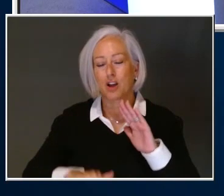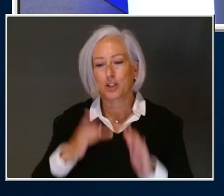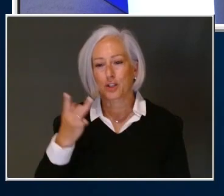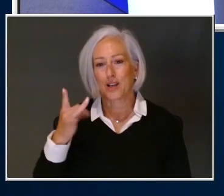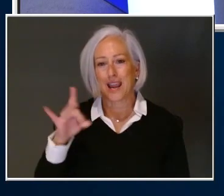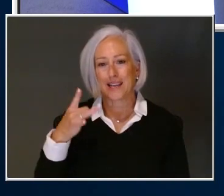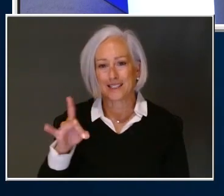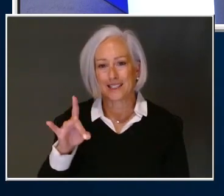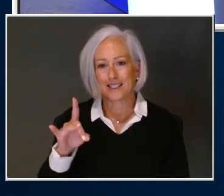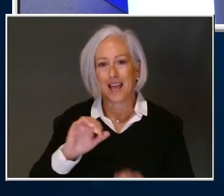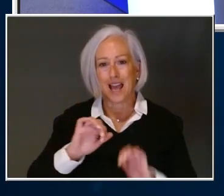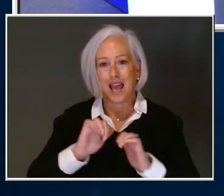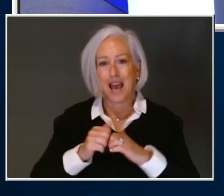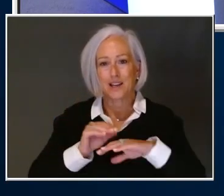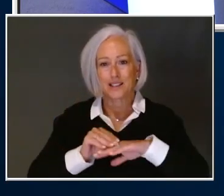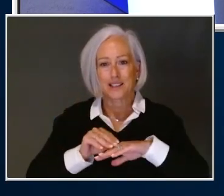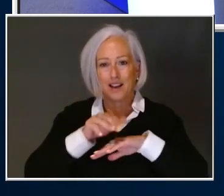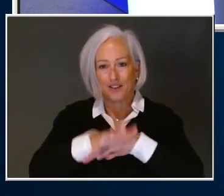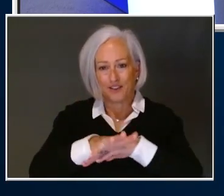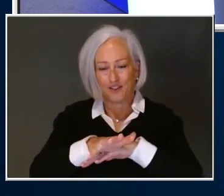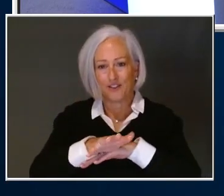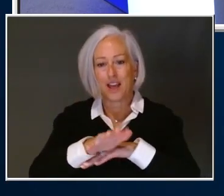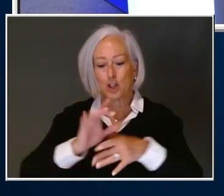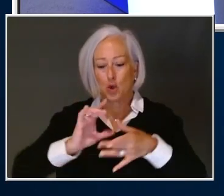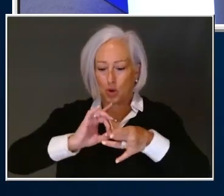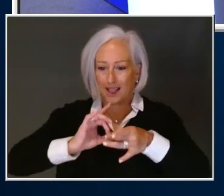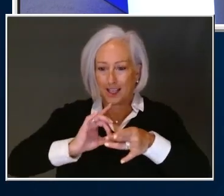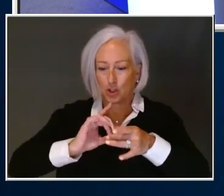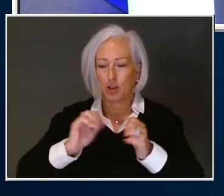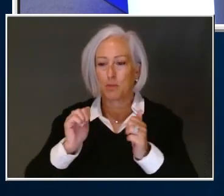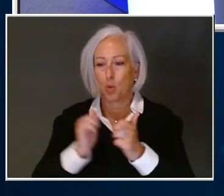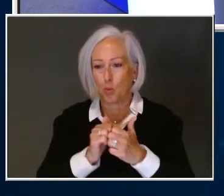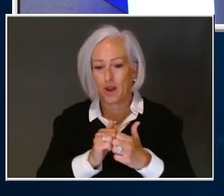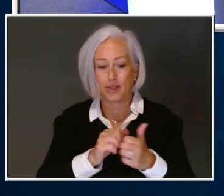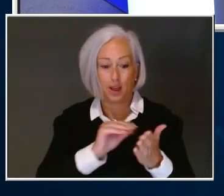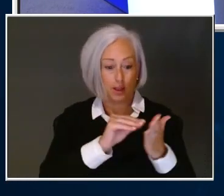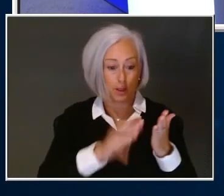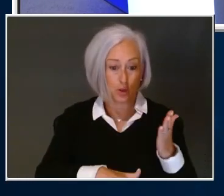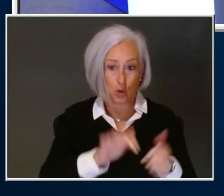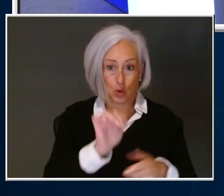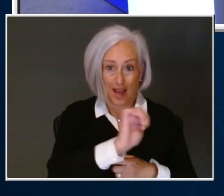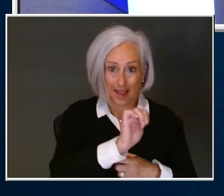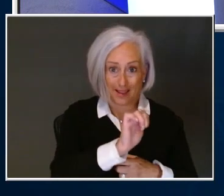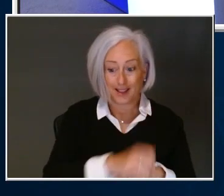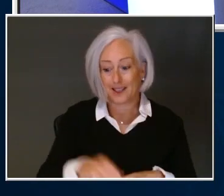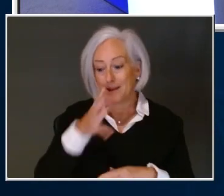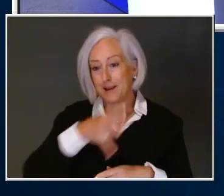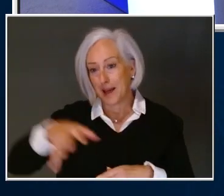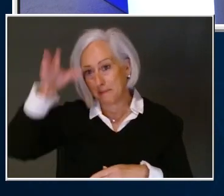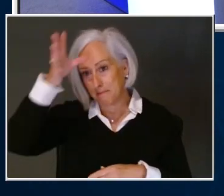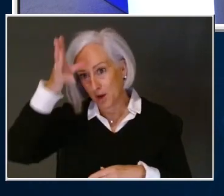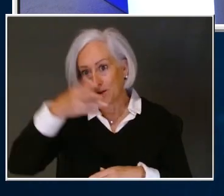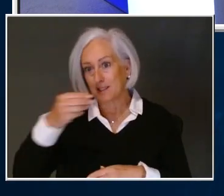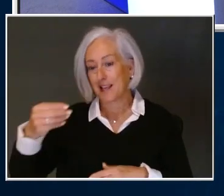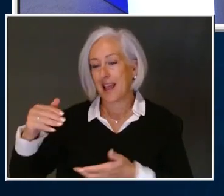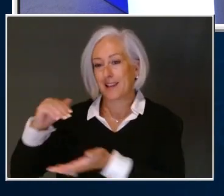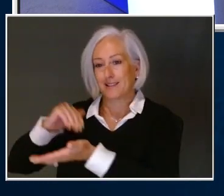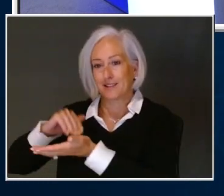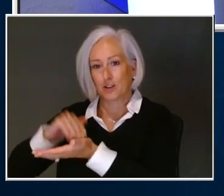and parents? When are you bringing parents in for these kids who are over the age of 18? Or are